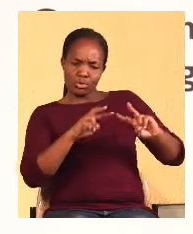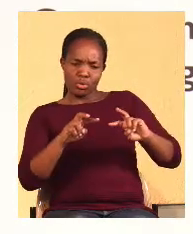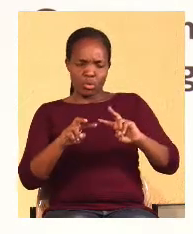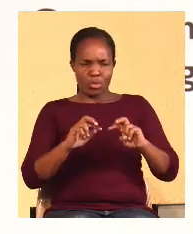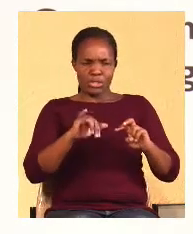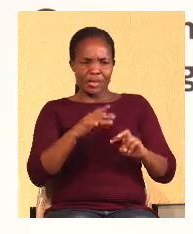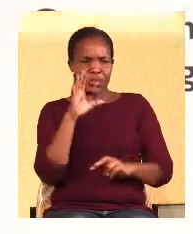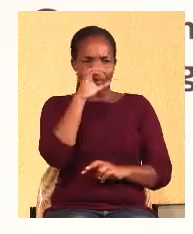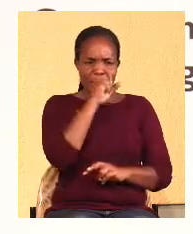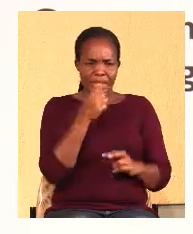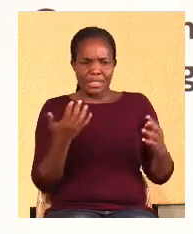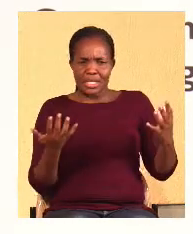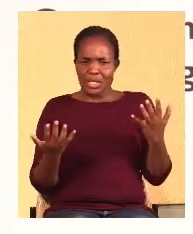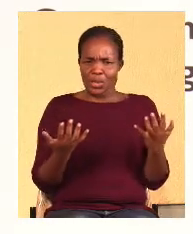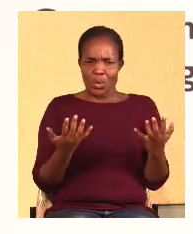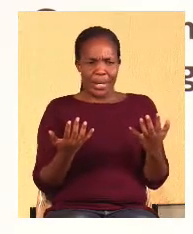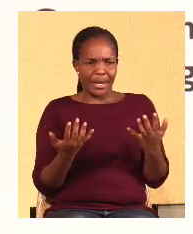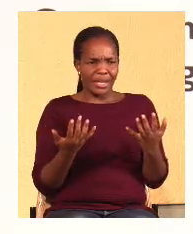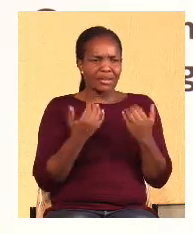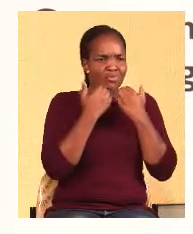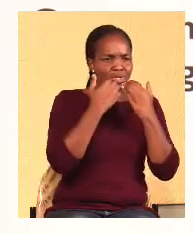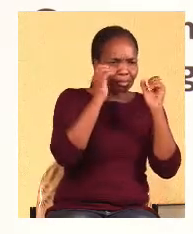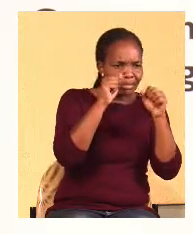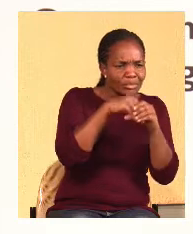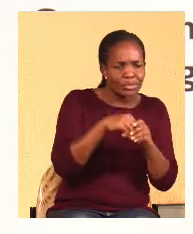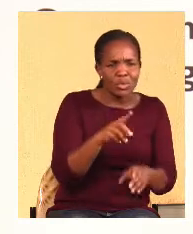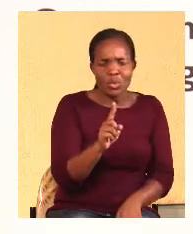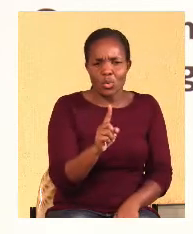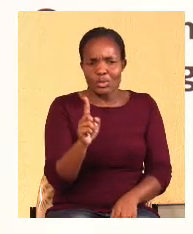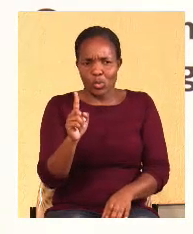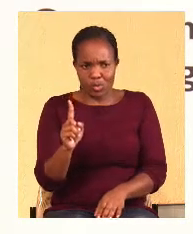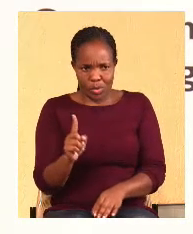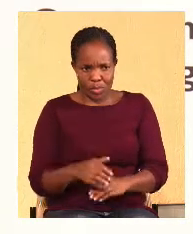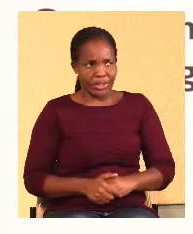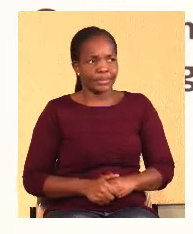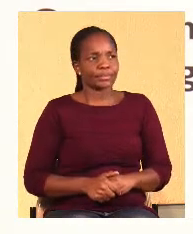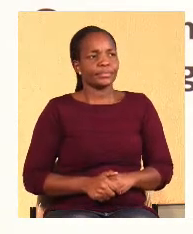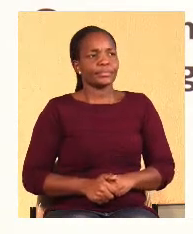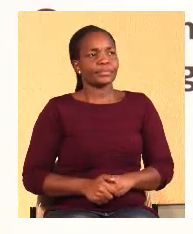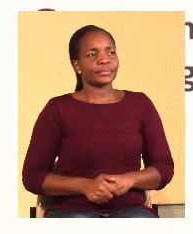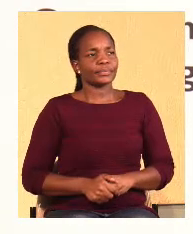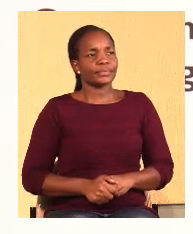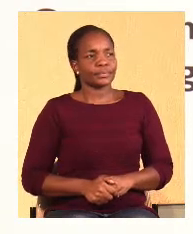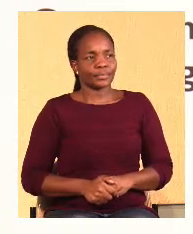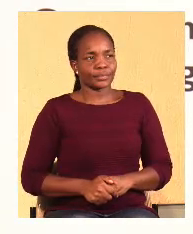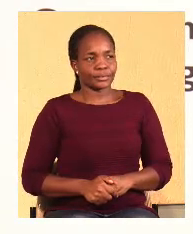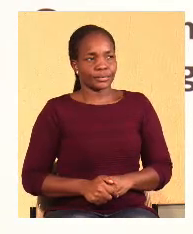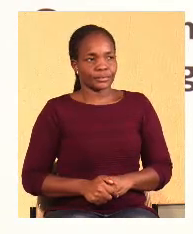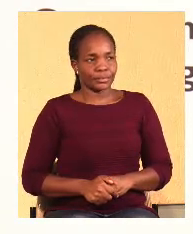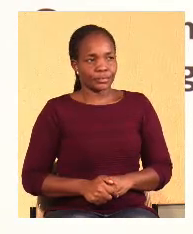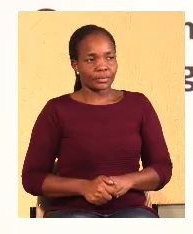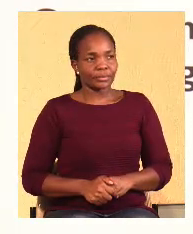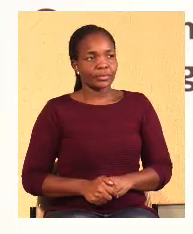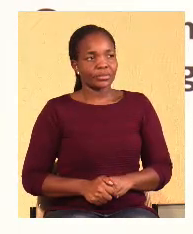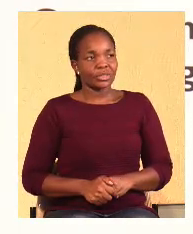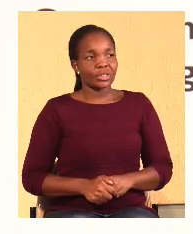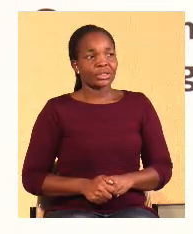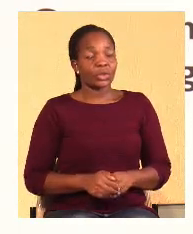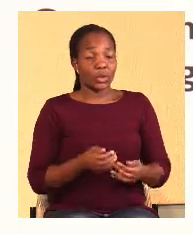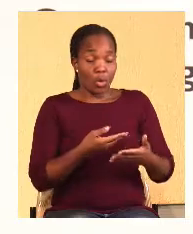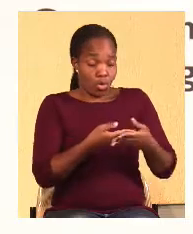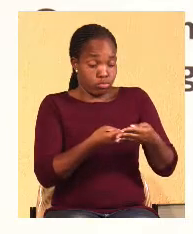vague, and we're not saying the current regulations are perfect, and I'm very happy since we've just started distributing the document